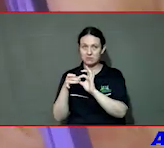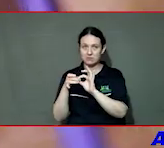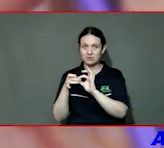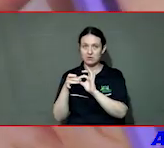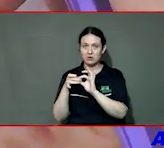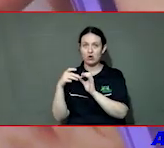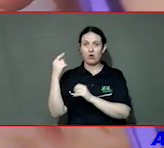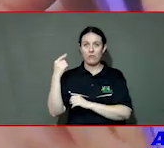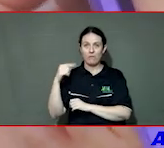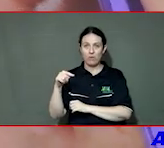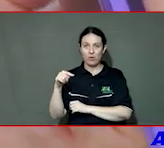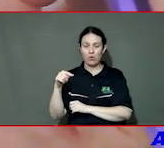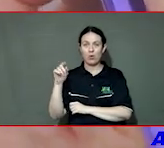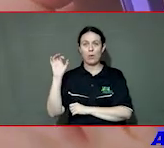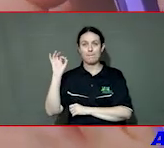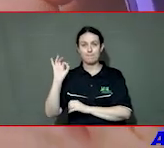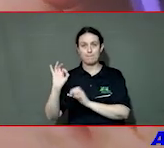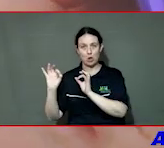per molecule.